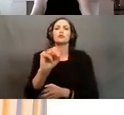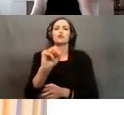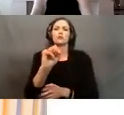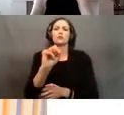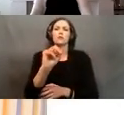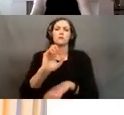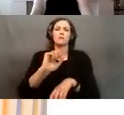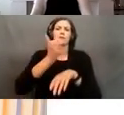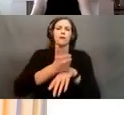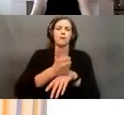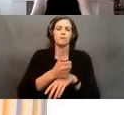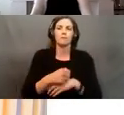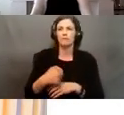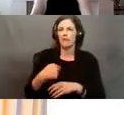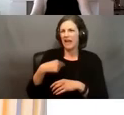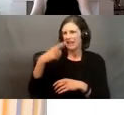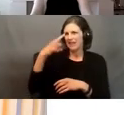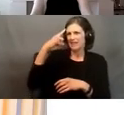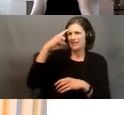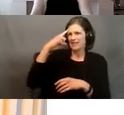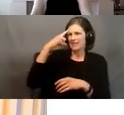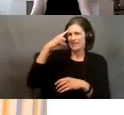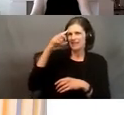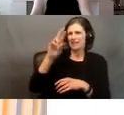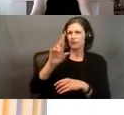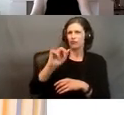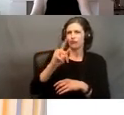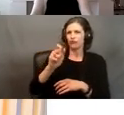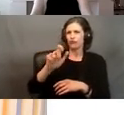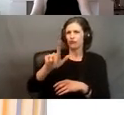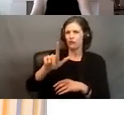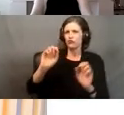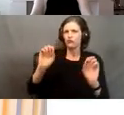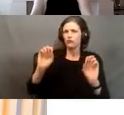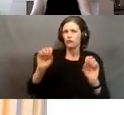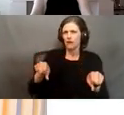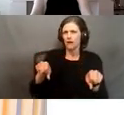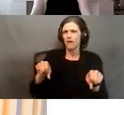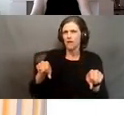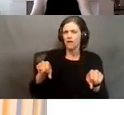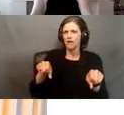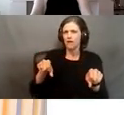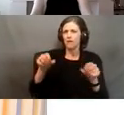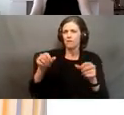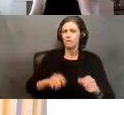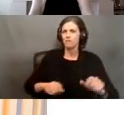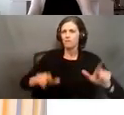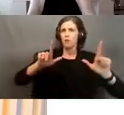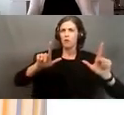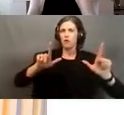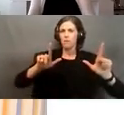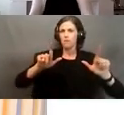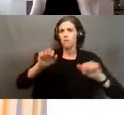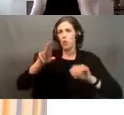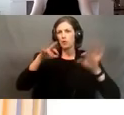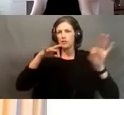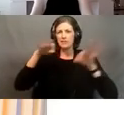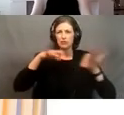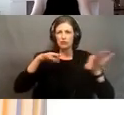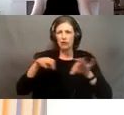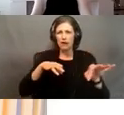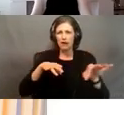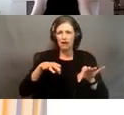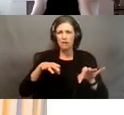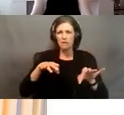I think that Rachel can pull that up or describe, she and Asia can